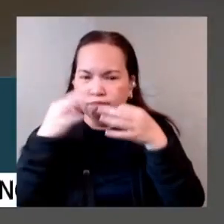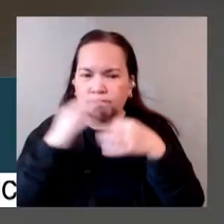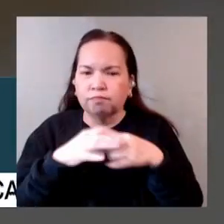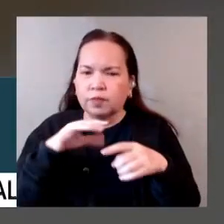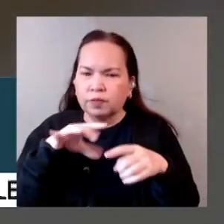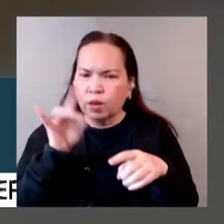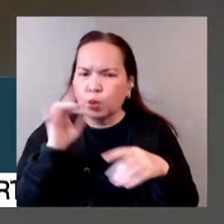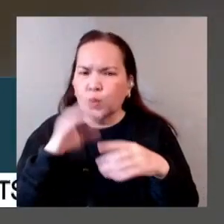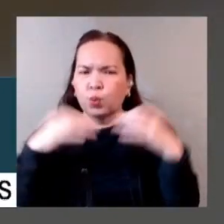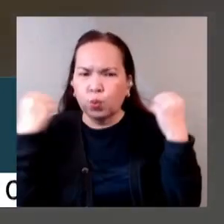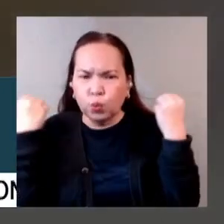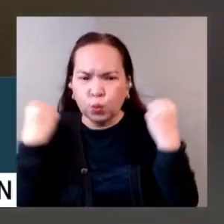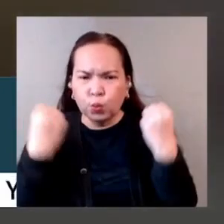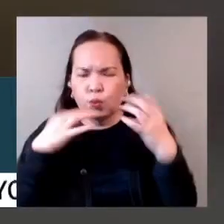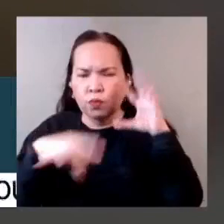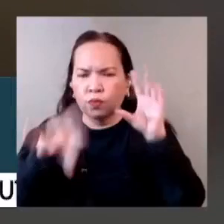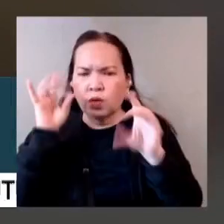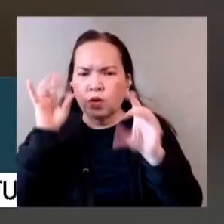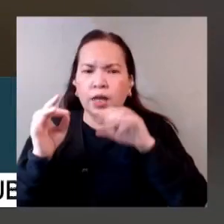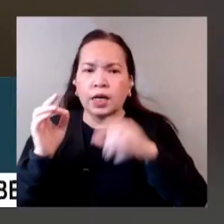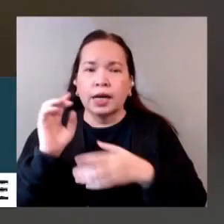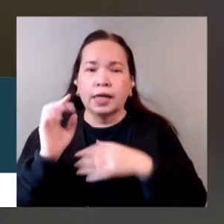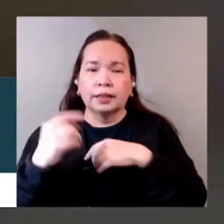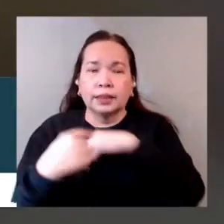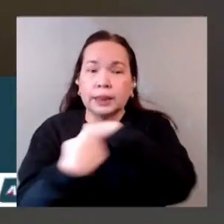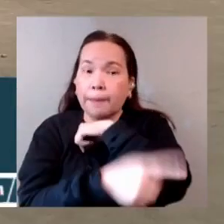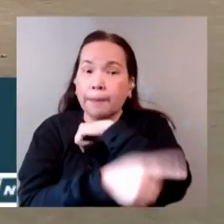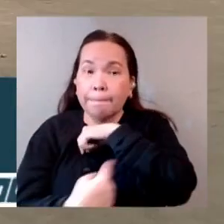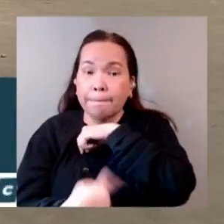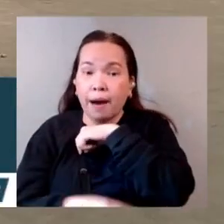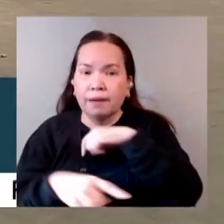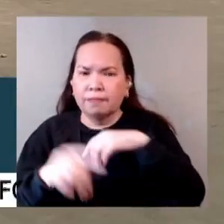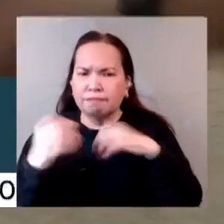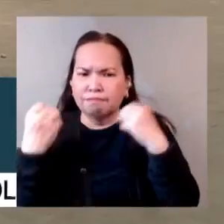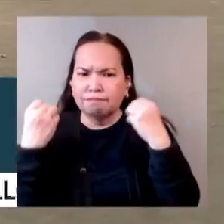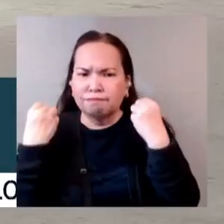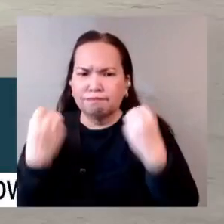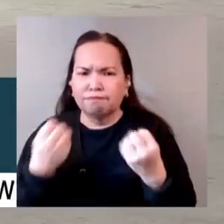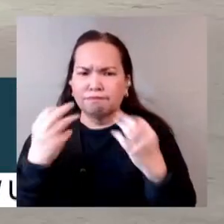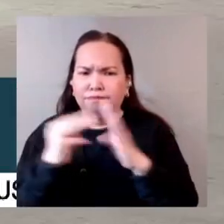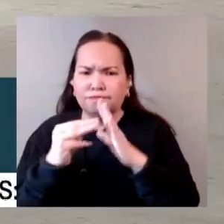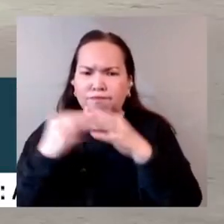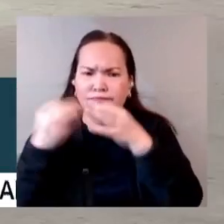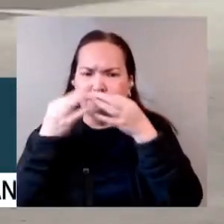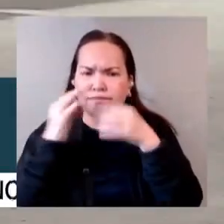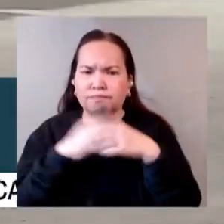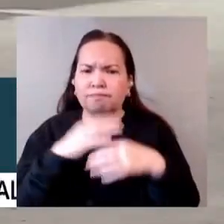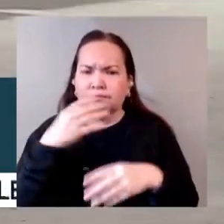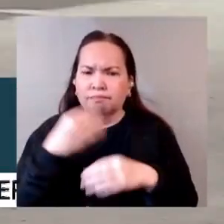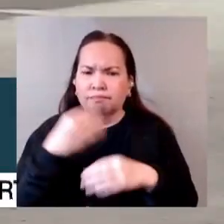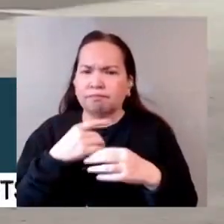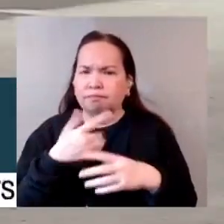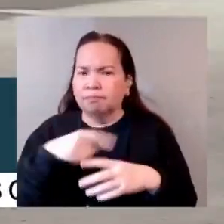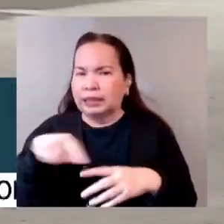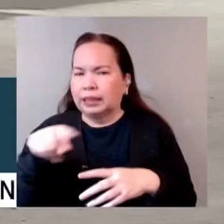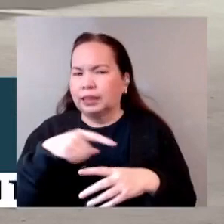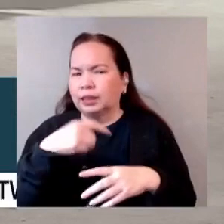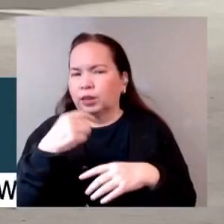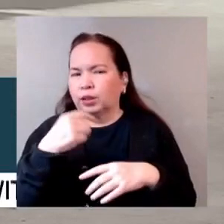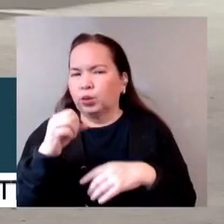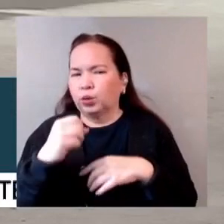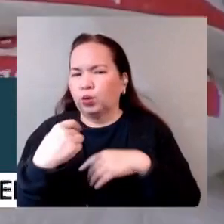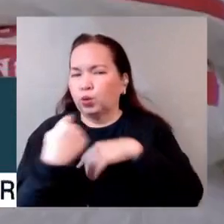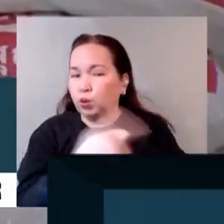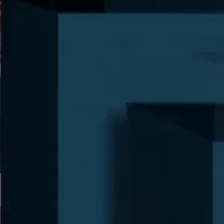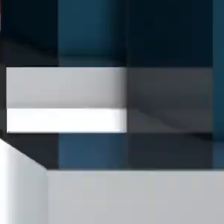of billions worth of shabu entering the area. He adds, a House hearing into the Subic drug haul will be scheduled.